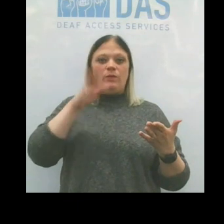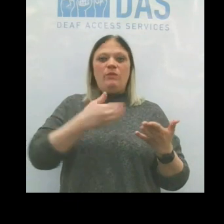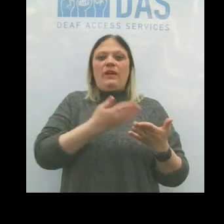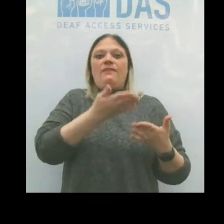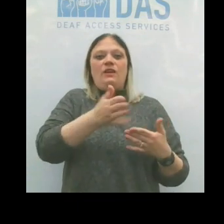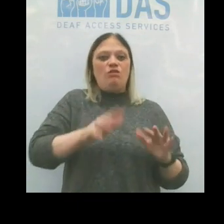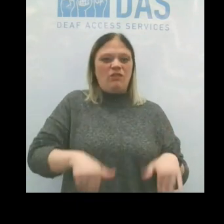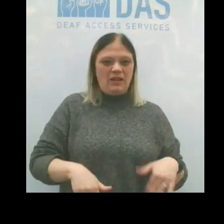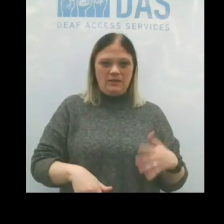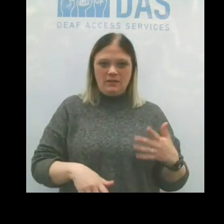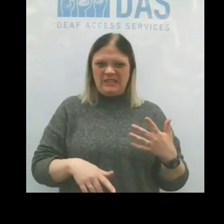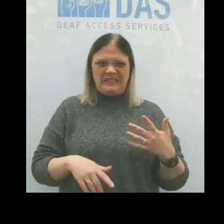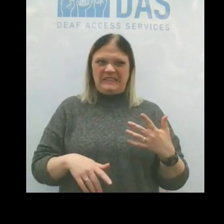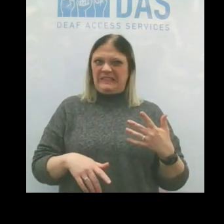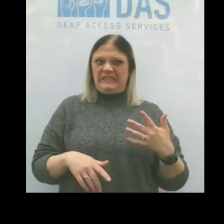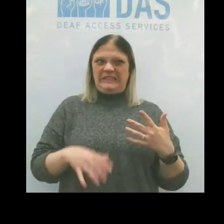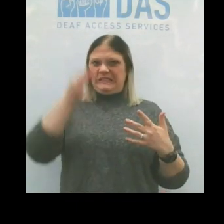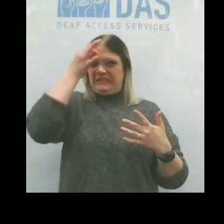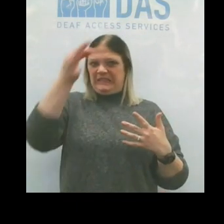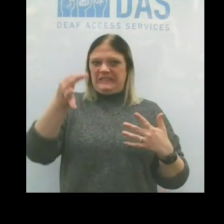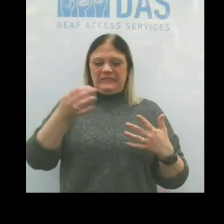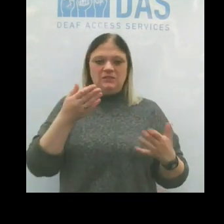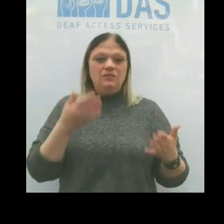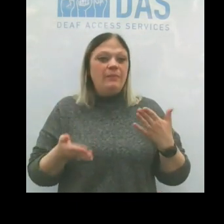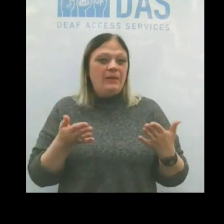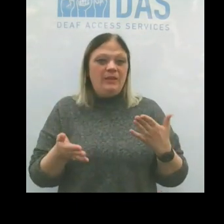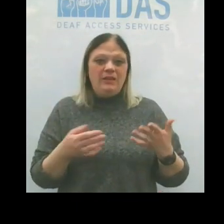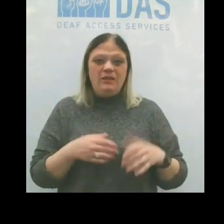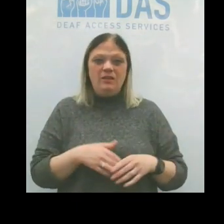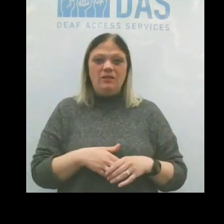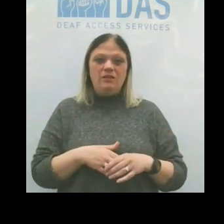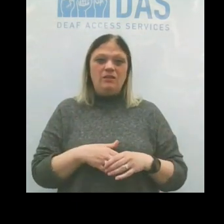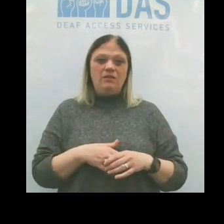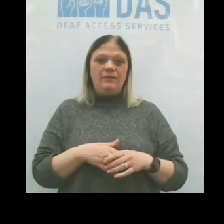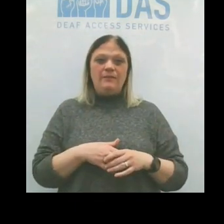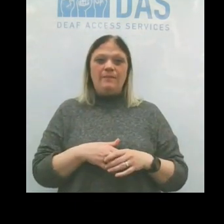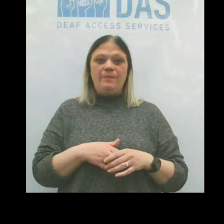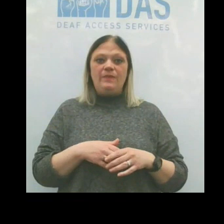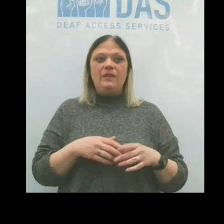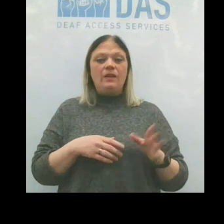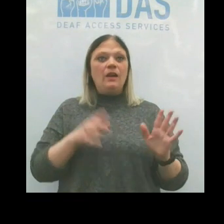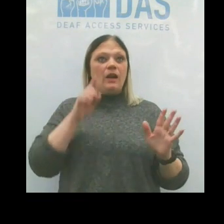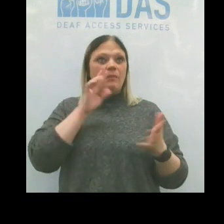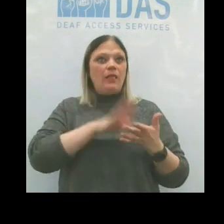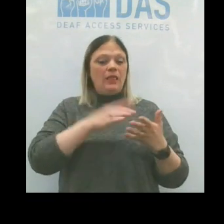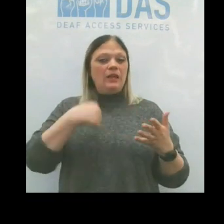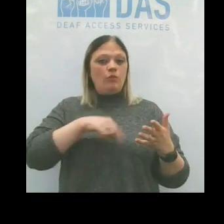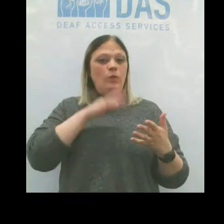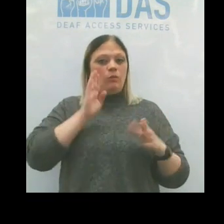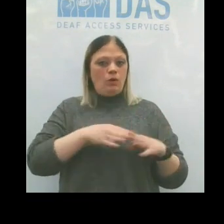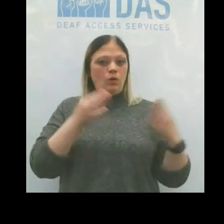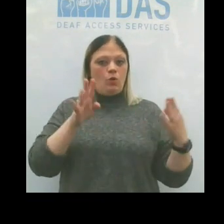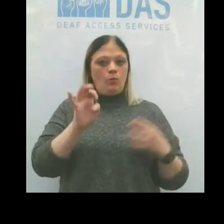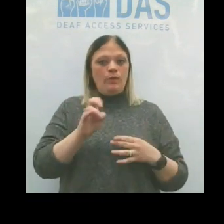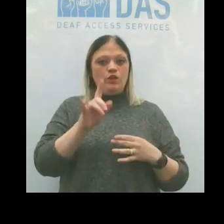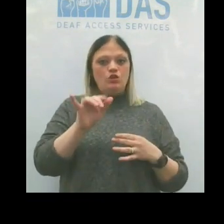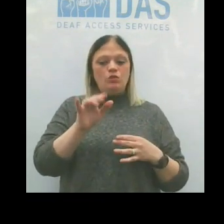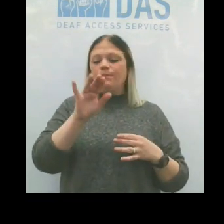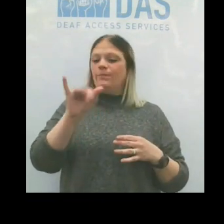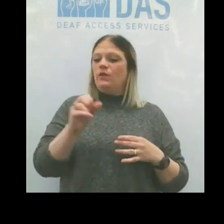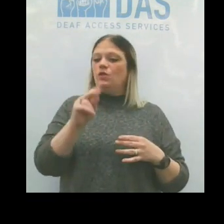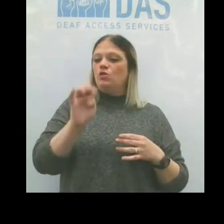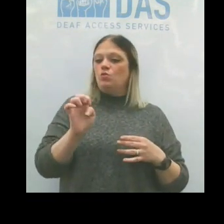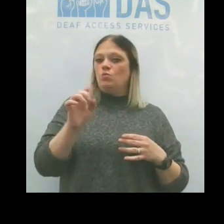seems a little tight, but we may. No matter what, I do believe we would open by June 1st. And there was a question that was brought up, could we